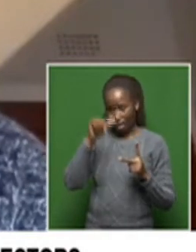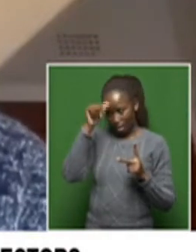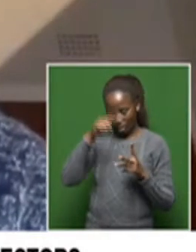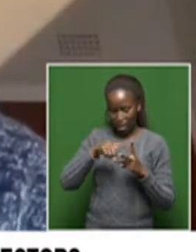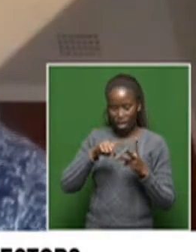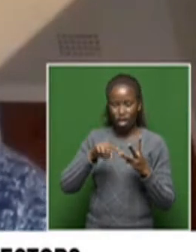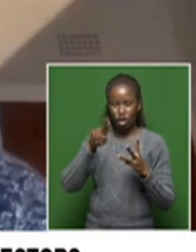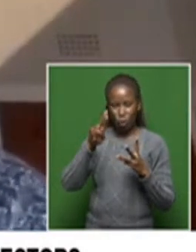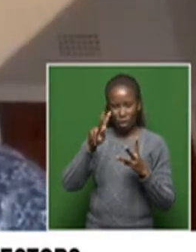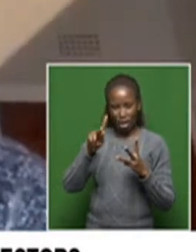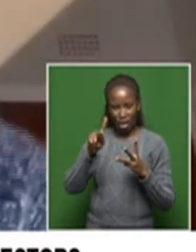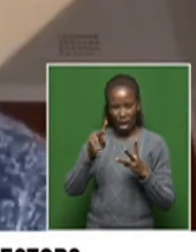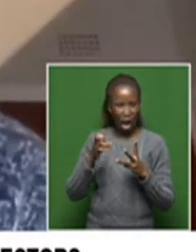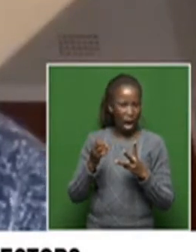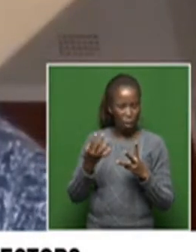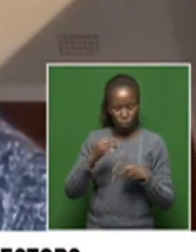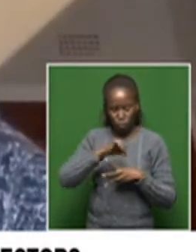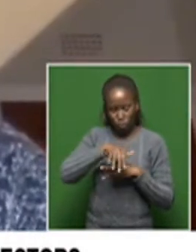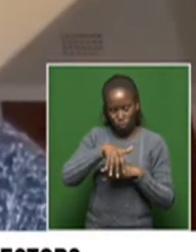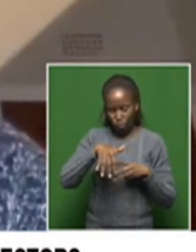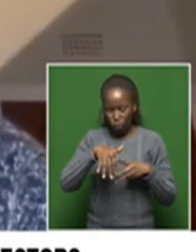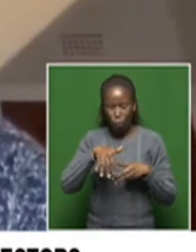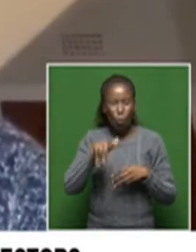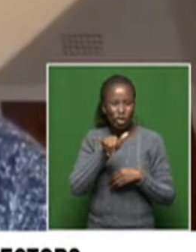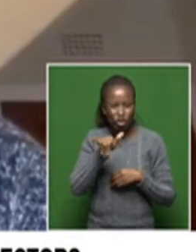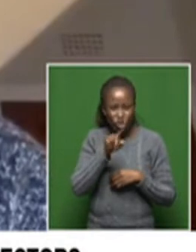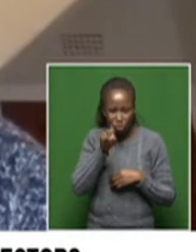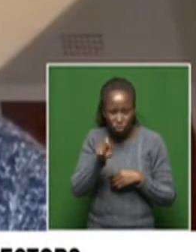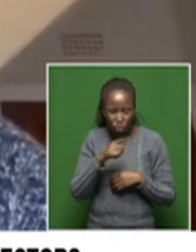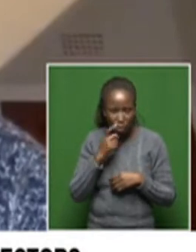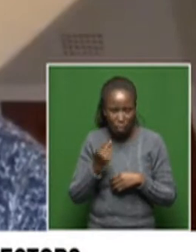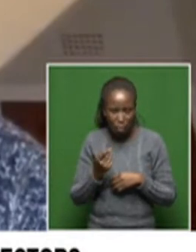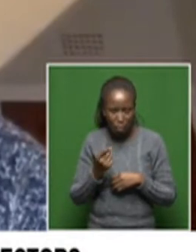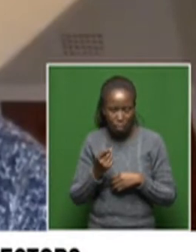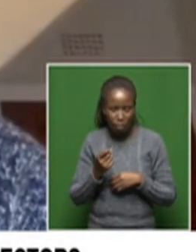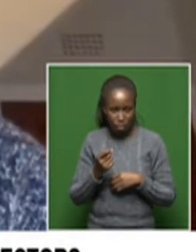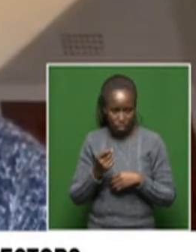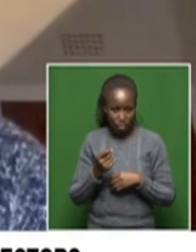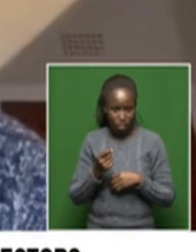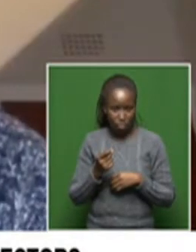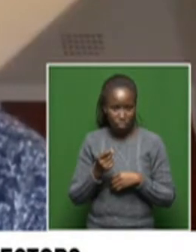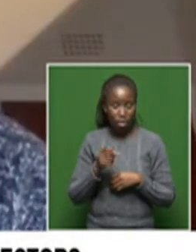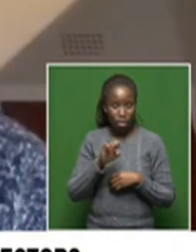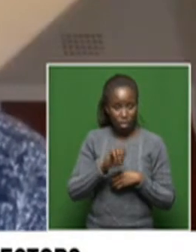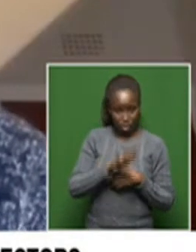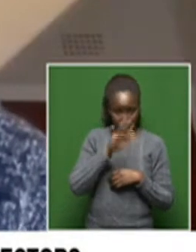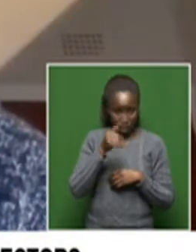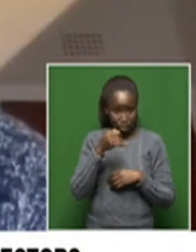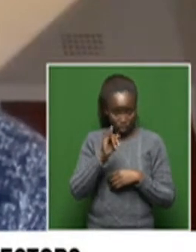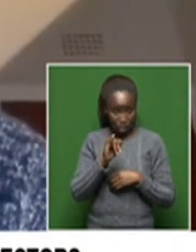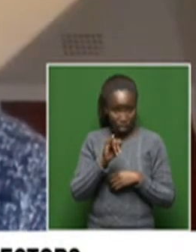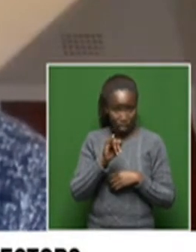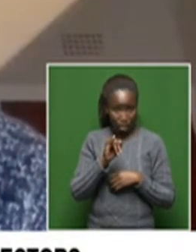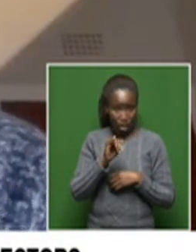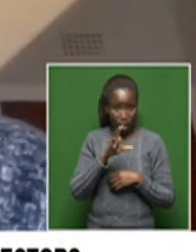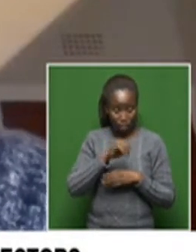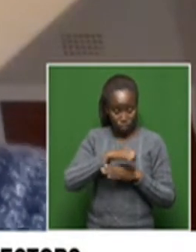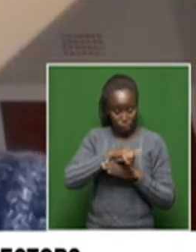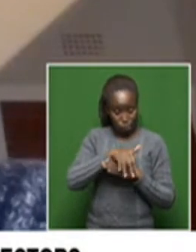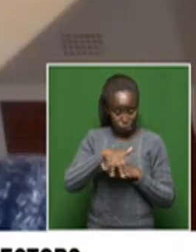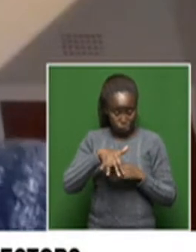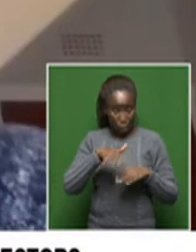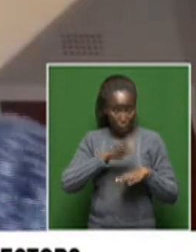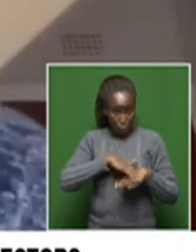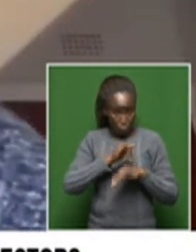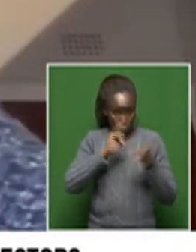responsible for the third wave, and what proportion in percentage terms do each account for? Is SA strain still the main driver of the cases? I think the